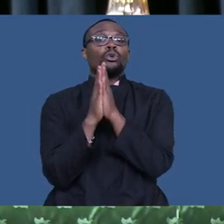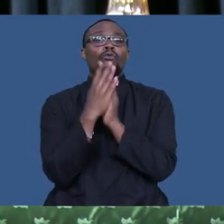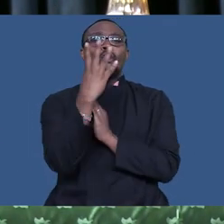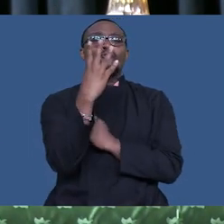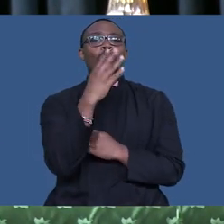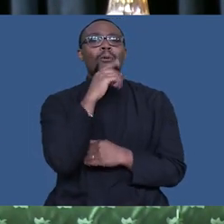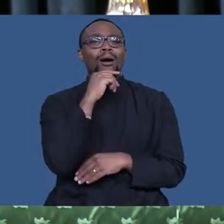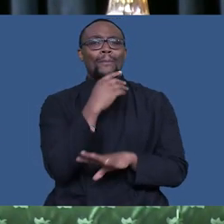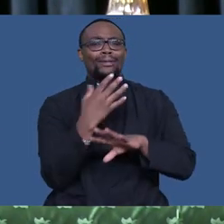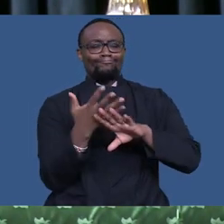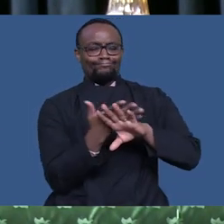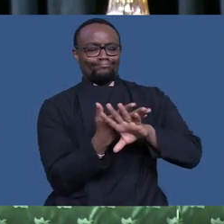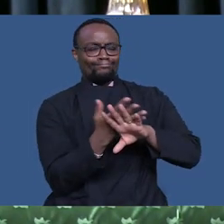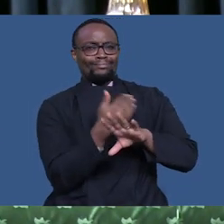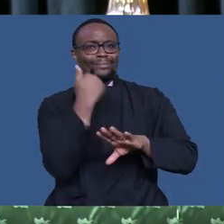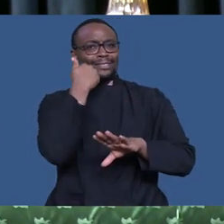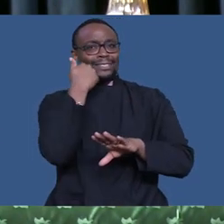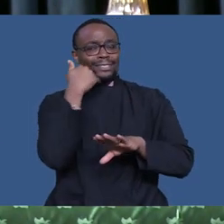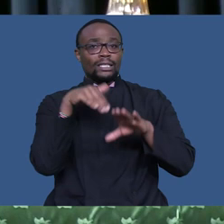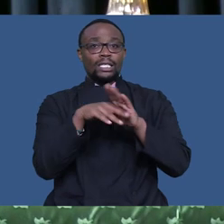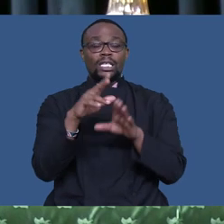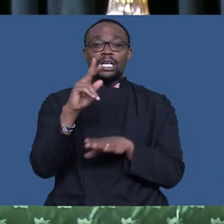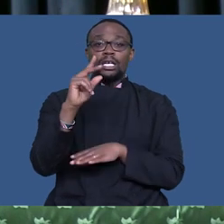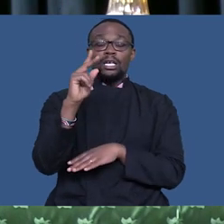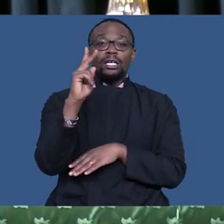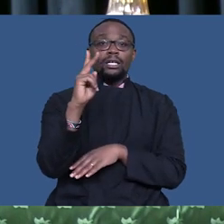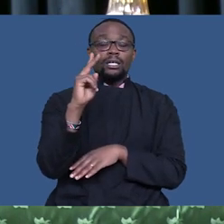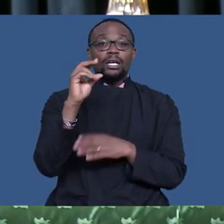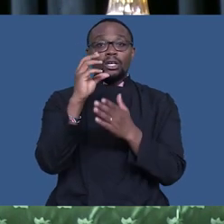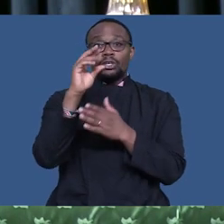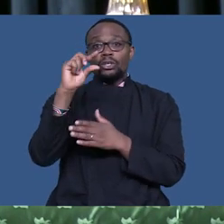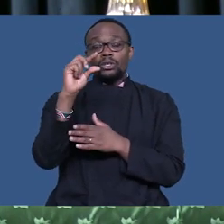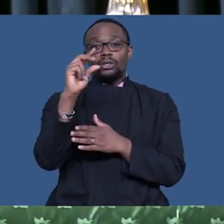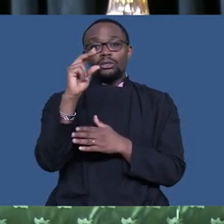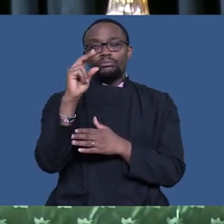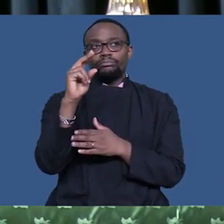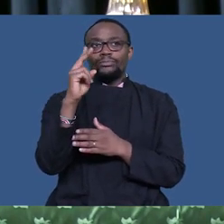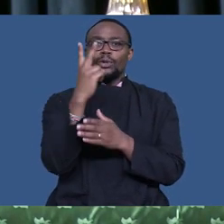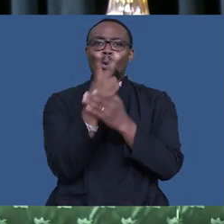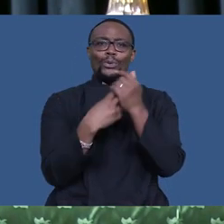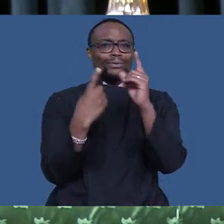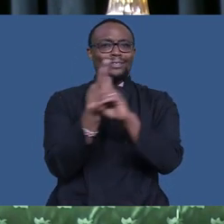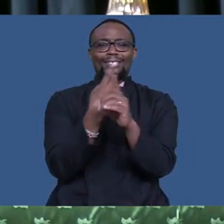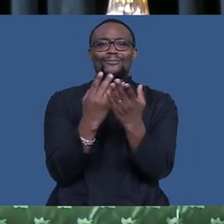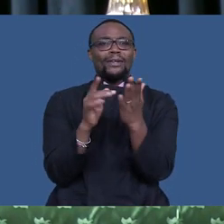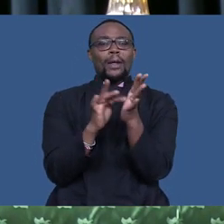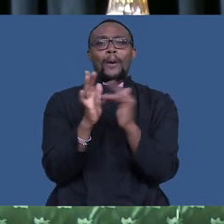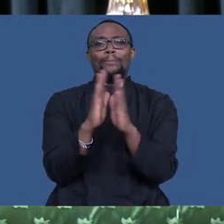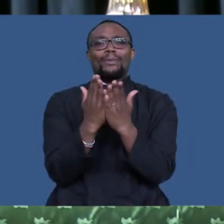four lepers as recorded in Genesis 37 and 2 Kings chapter